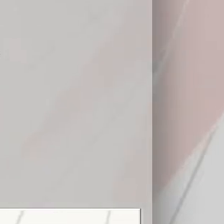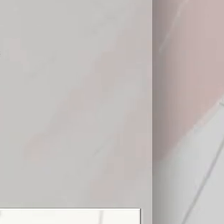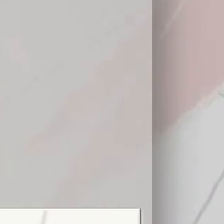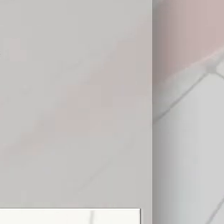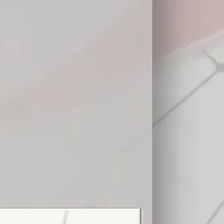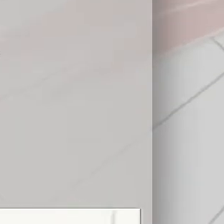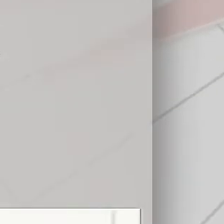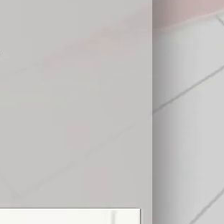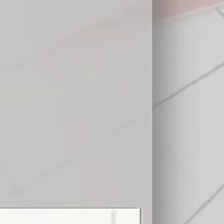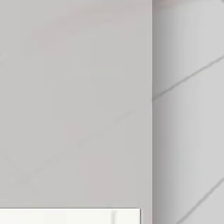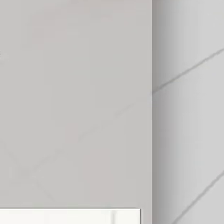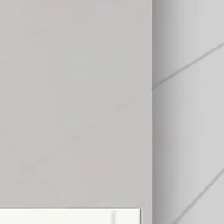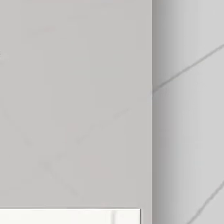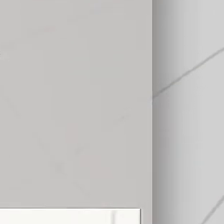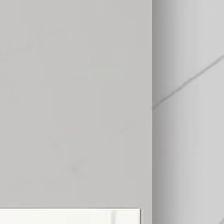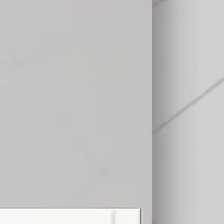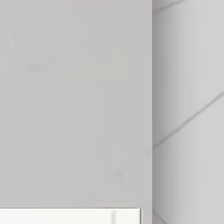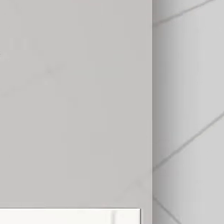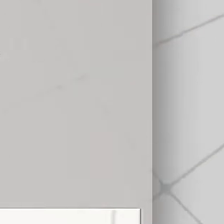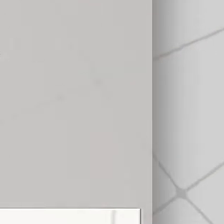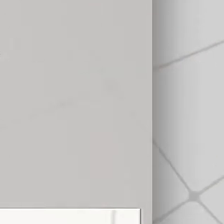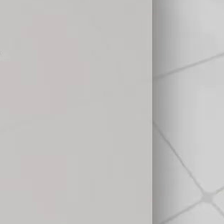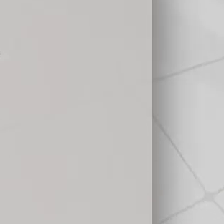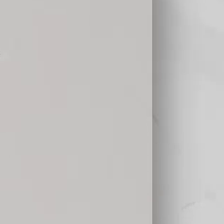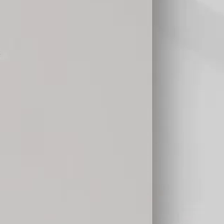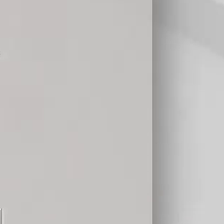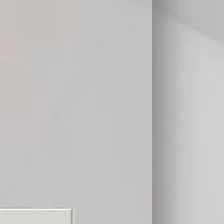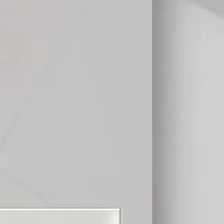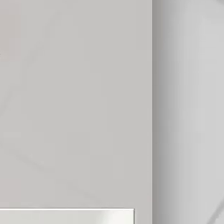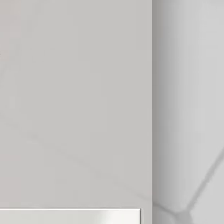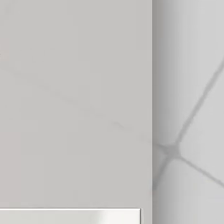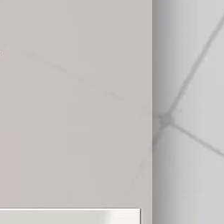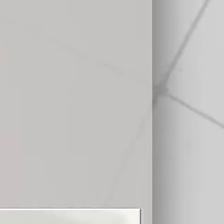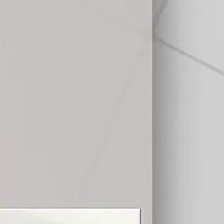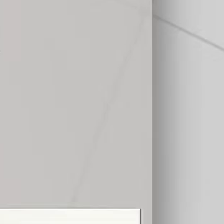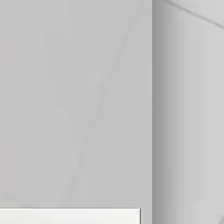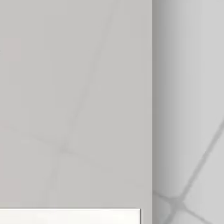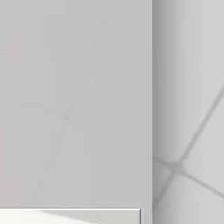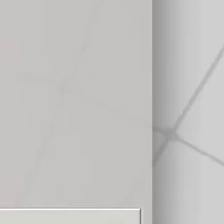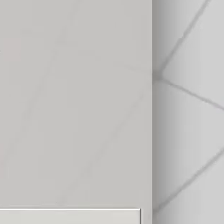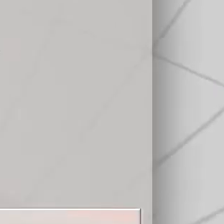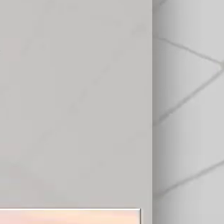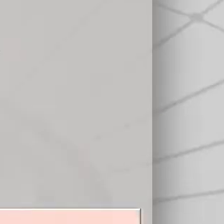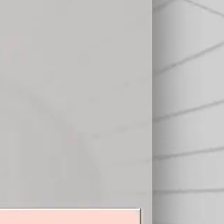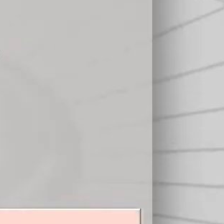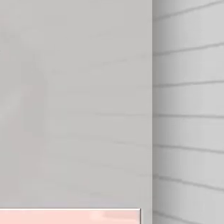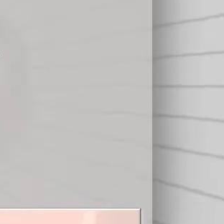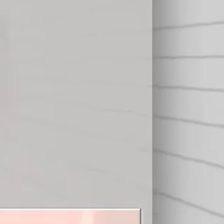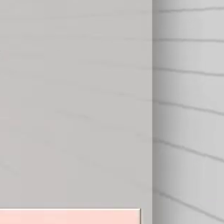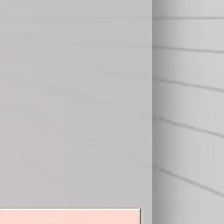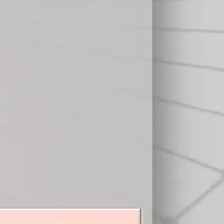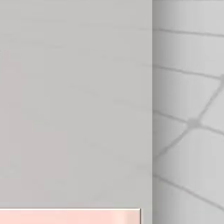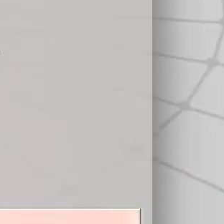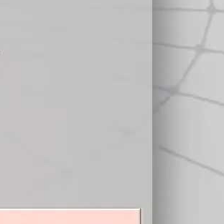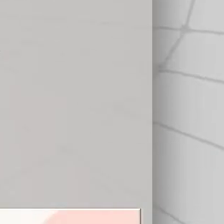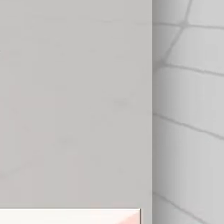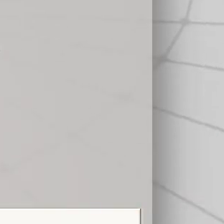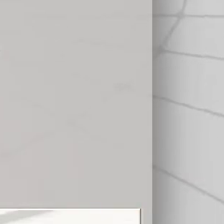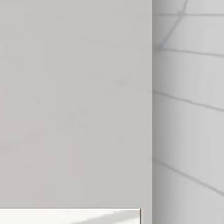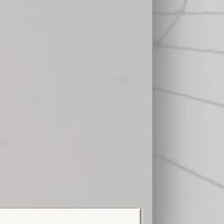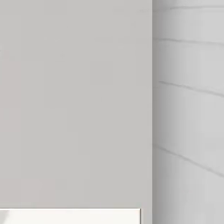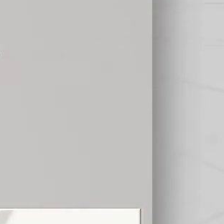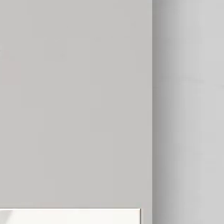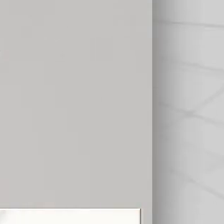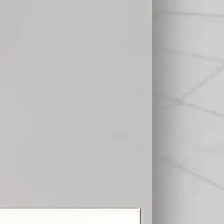her own gain. But terrorism, it has to have a motive. So that is the